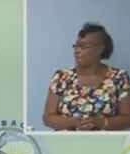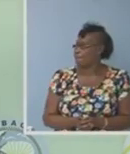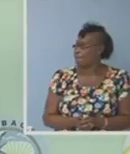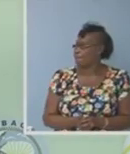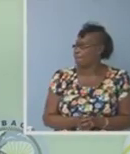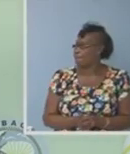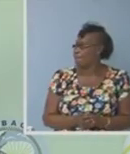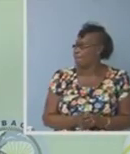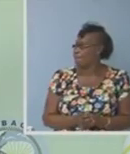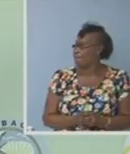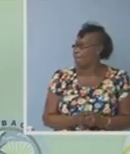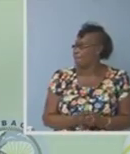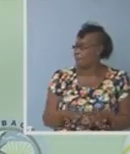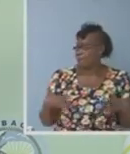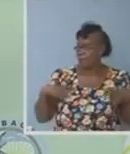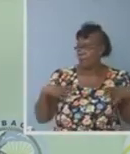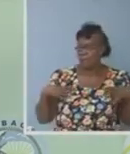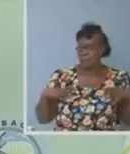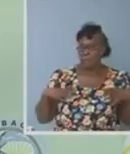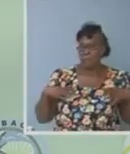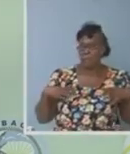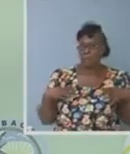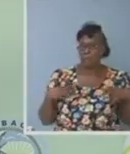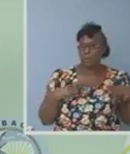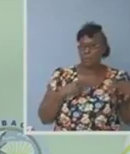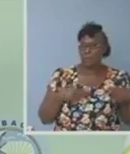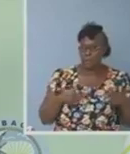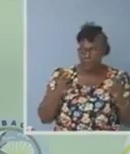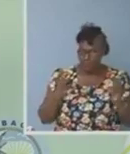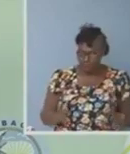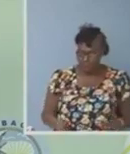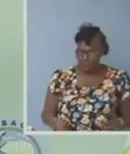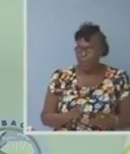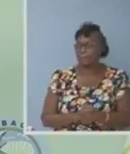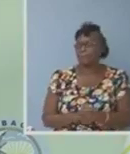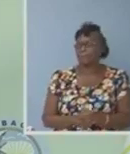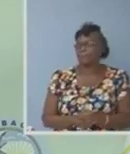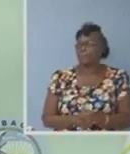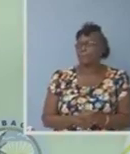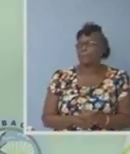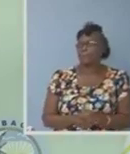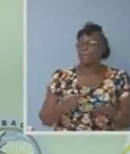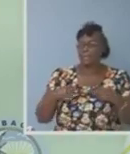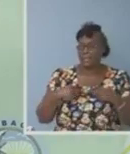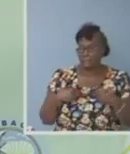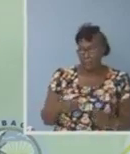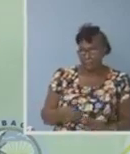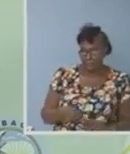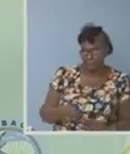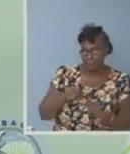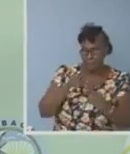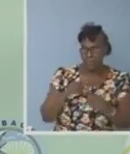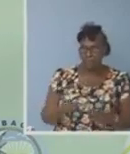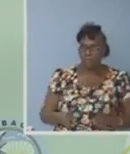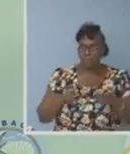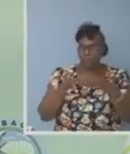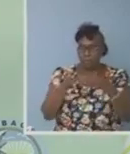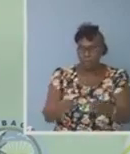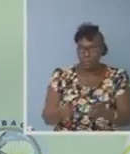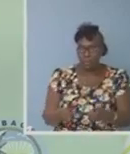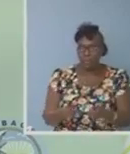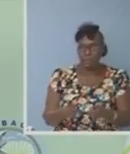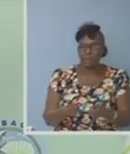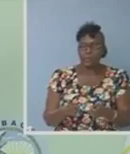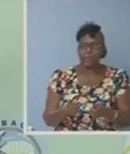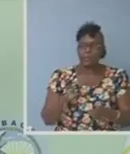the Prime Minister and as well the Minister of Finance, and we agreed to a special grant facility to hoteliers, given